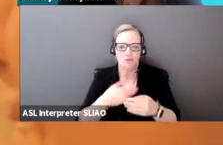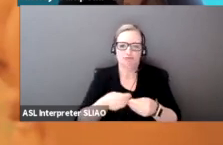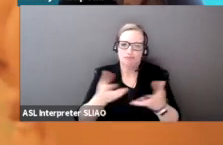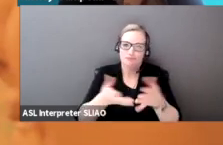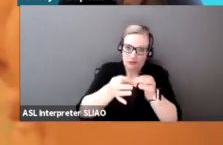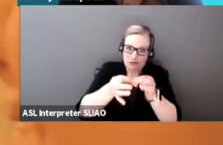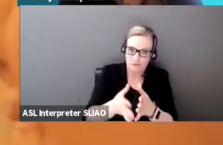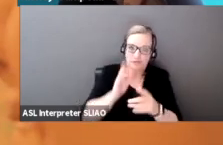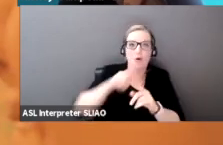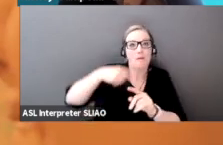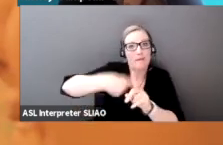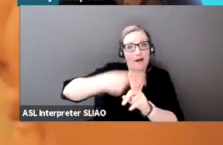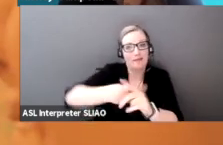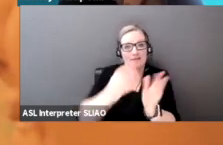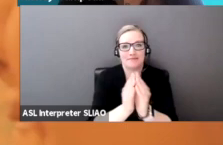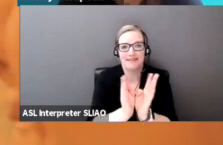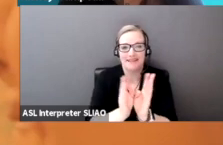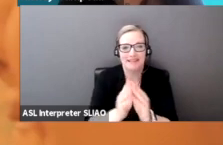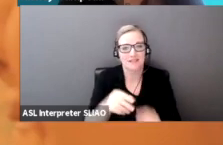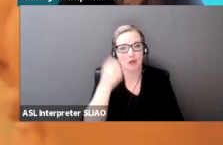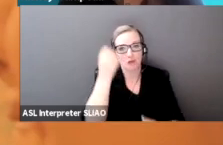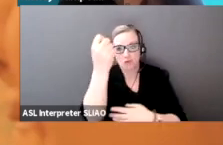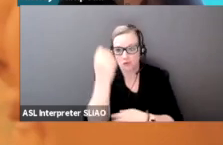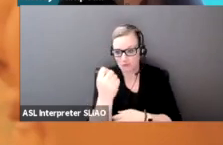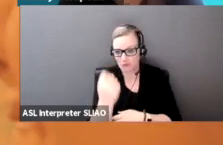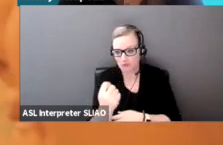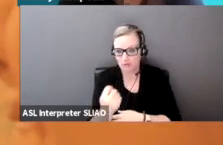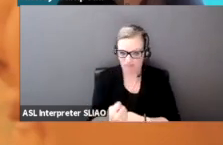these monthly Toolkit Tuesday sessions.